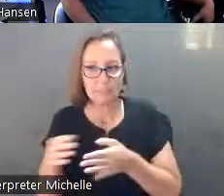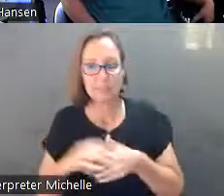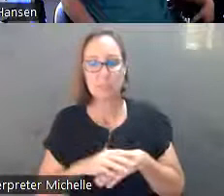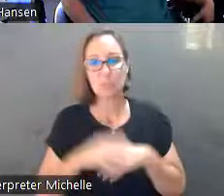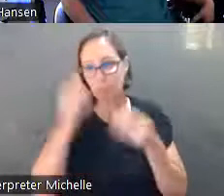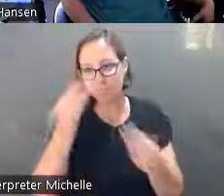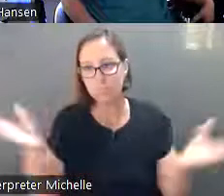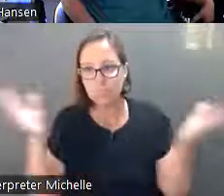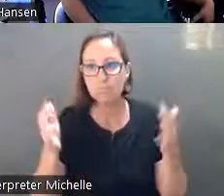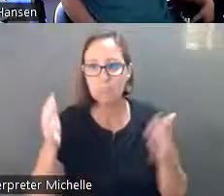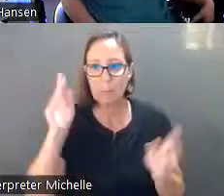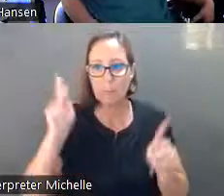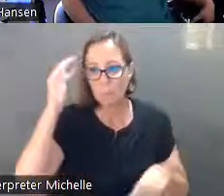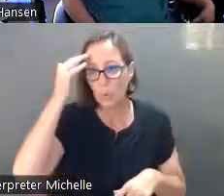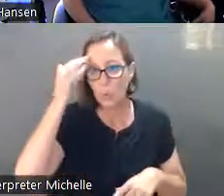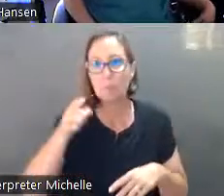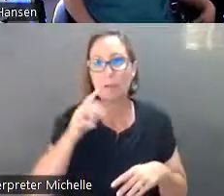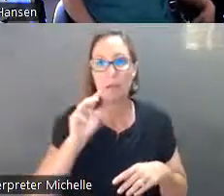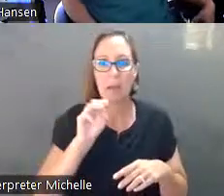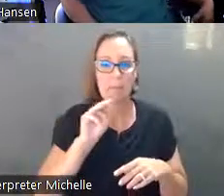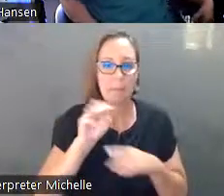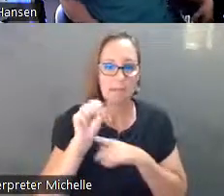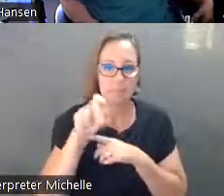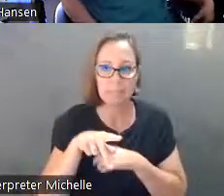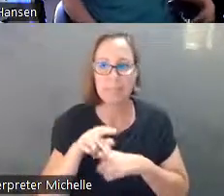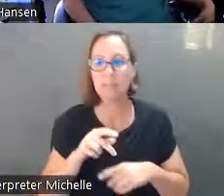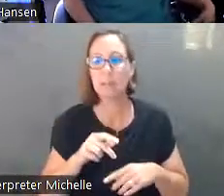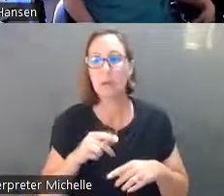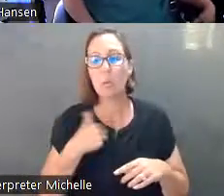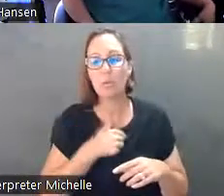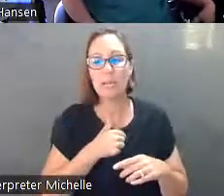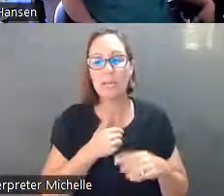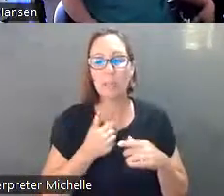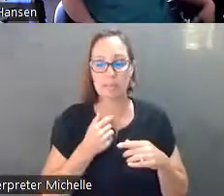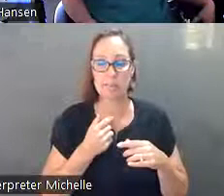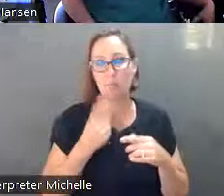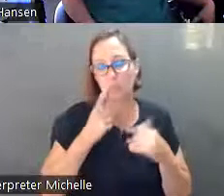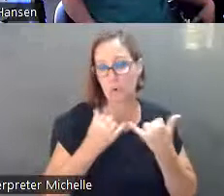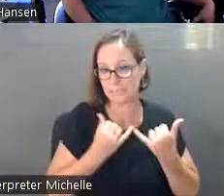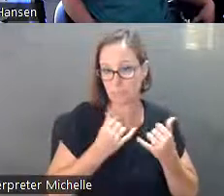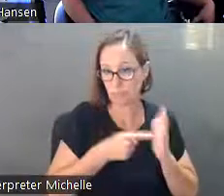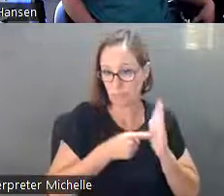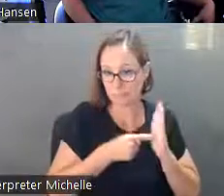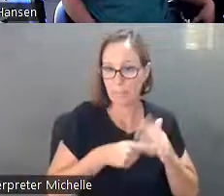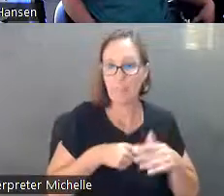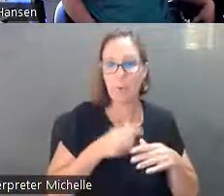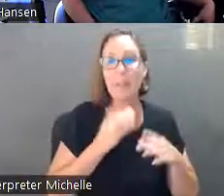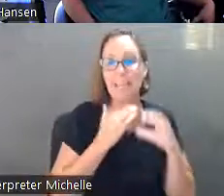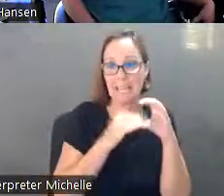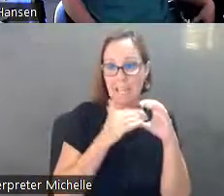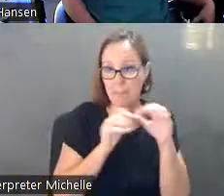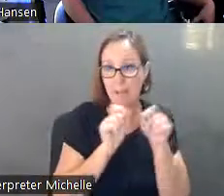example, you mentioned MSSP. So we are, for example, we're going to be doing